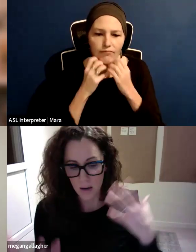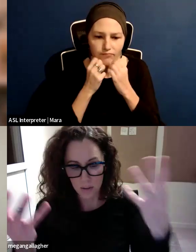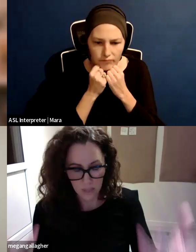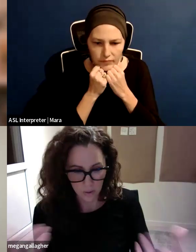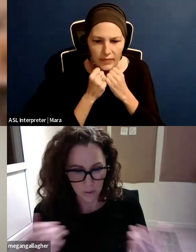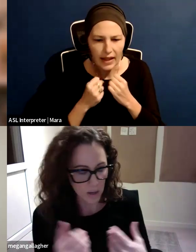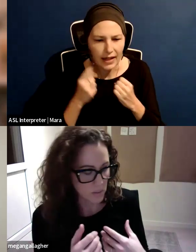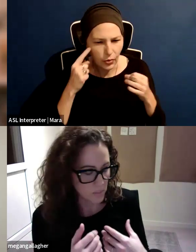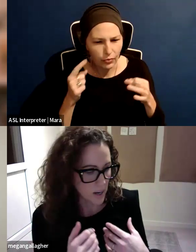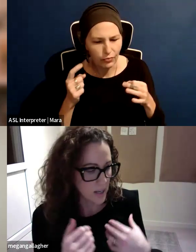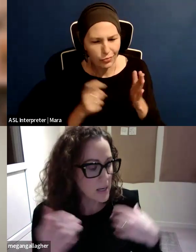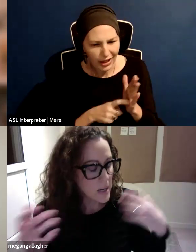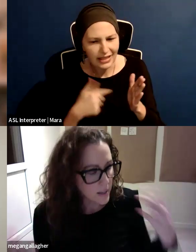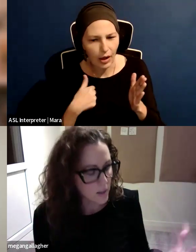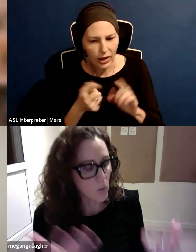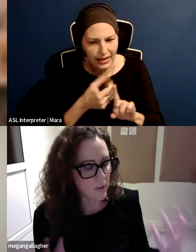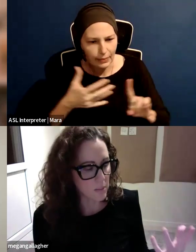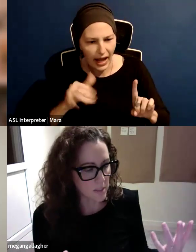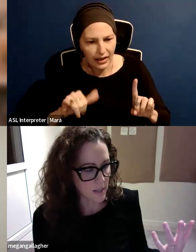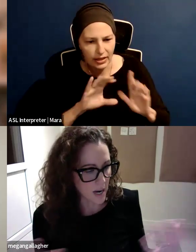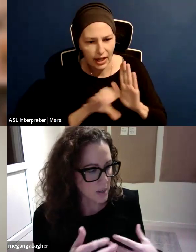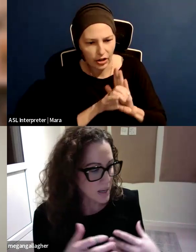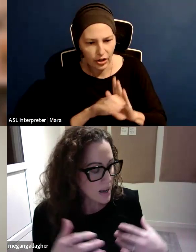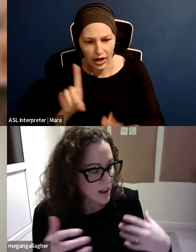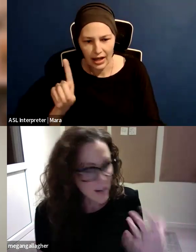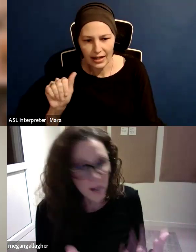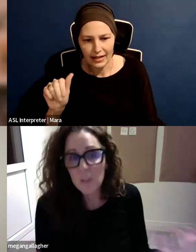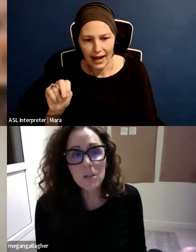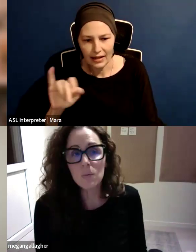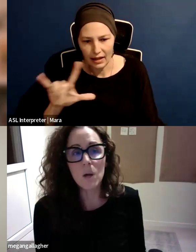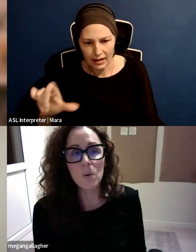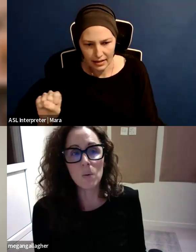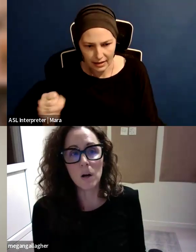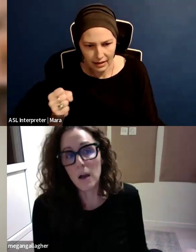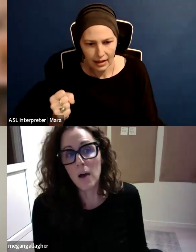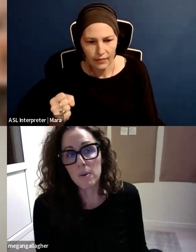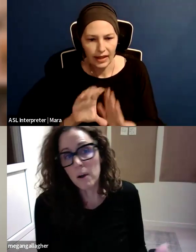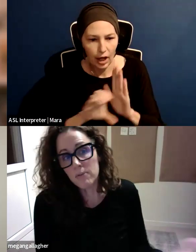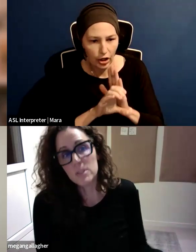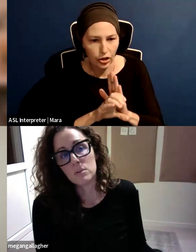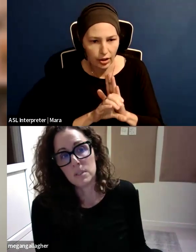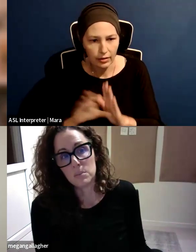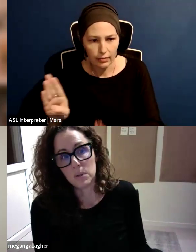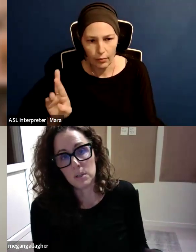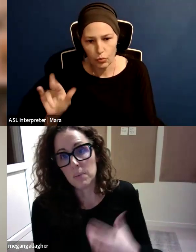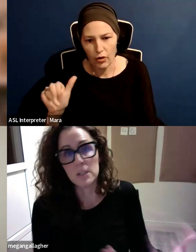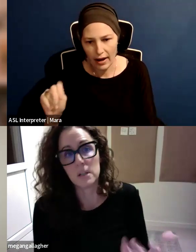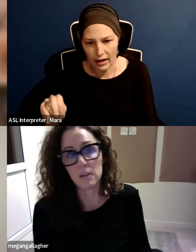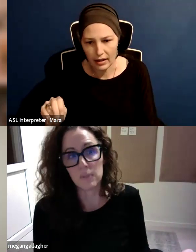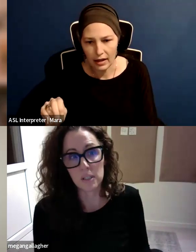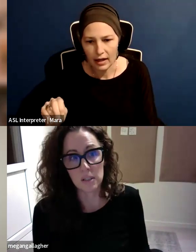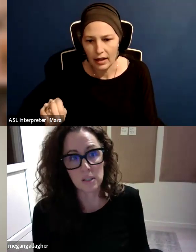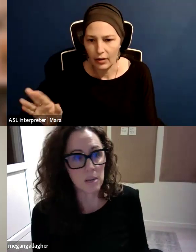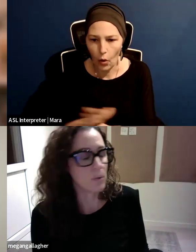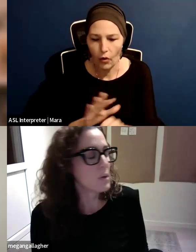these characters, Daniel's character, Brian, and that whole family dynamic, that I really don't know enough about physical disabilities. My son